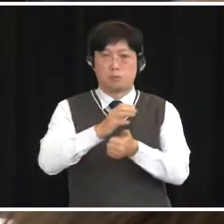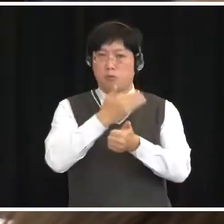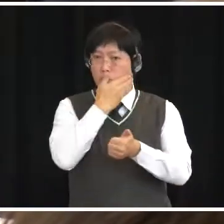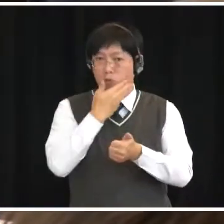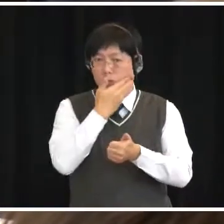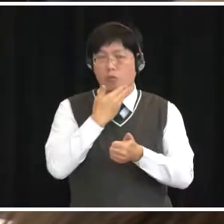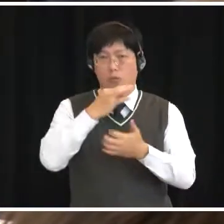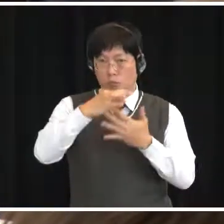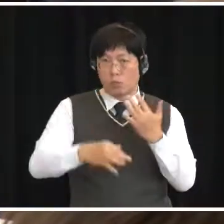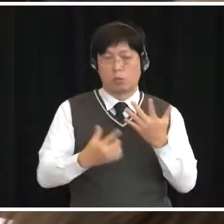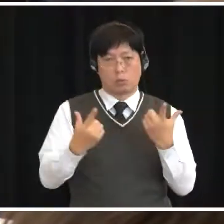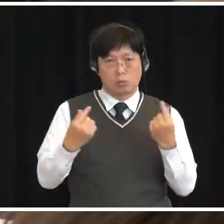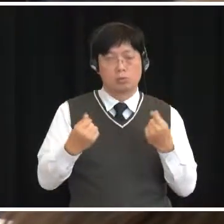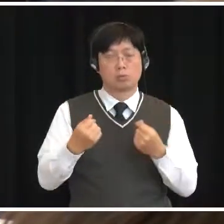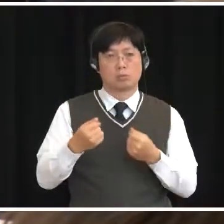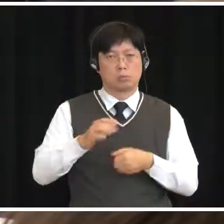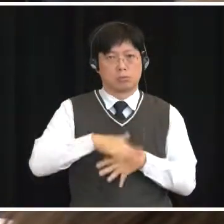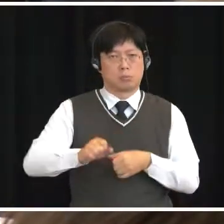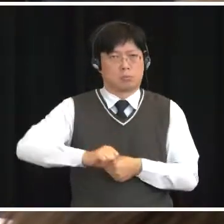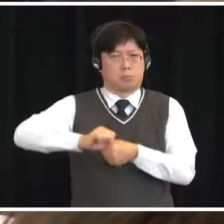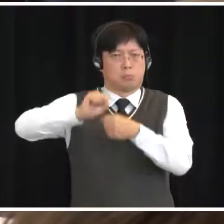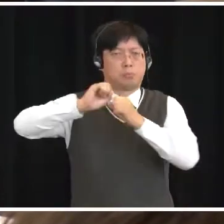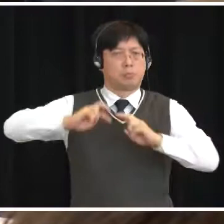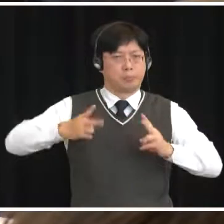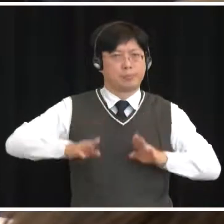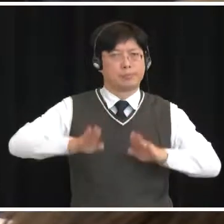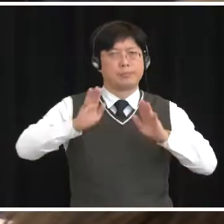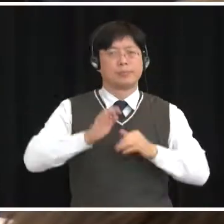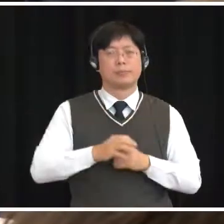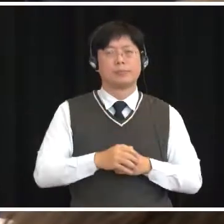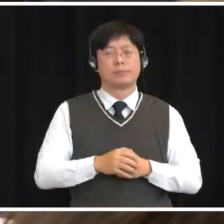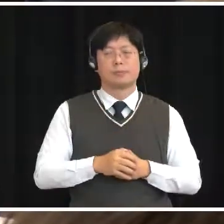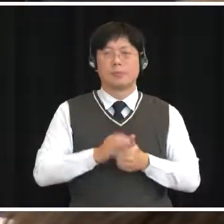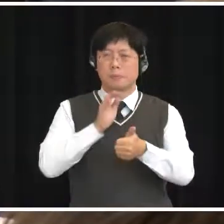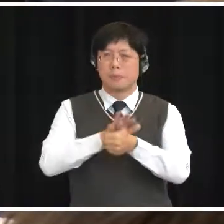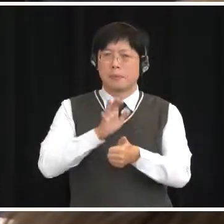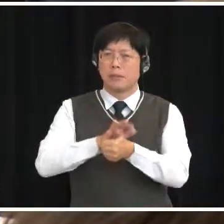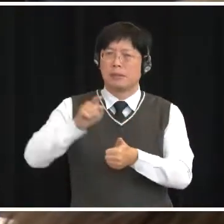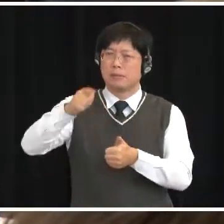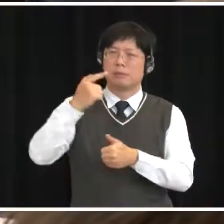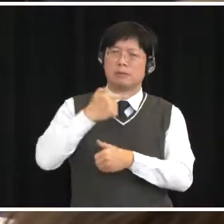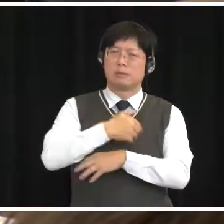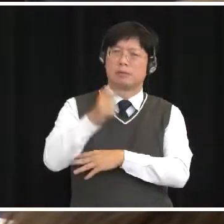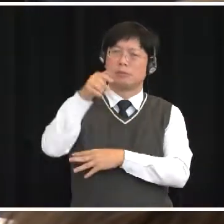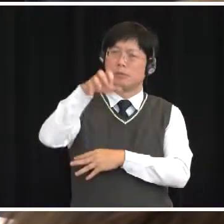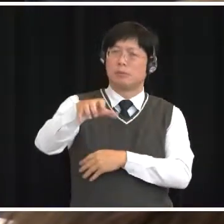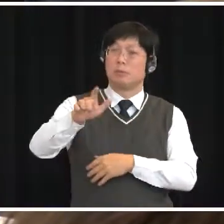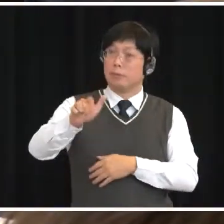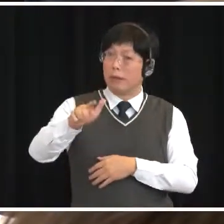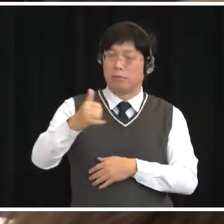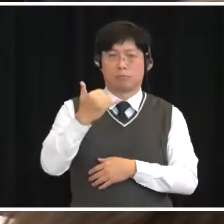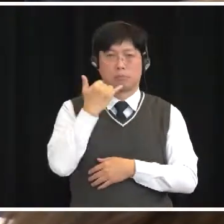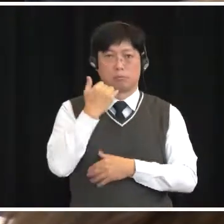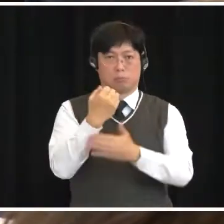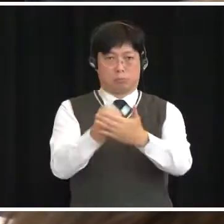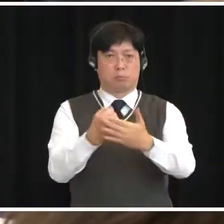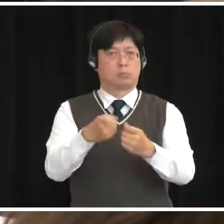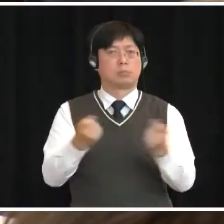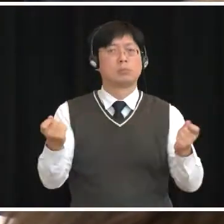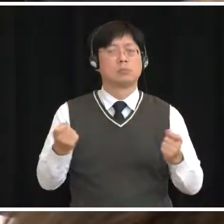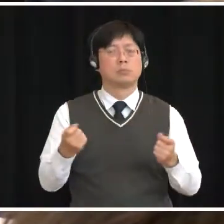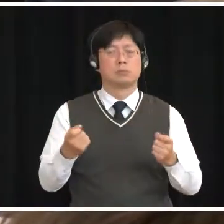may be better for teachers and principals at the rural schools. So this can serve as